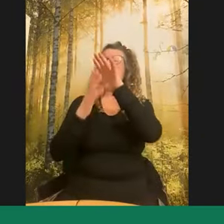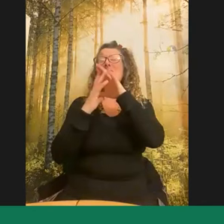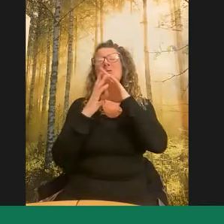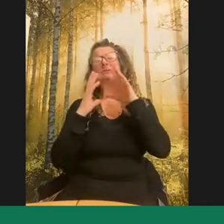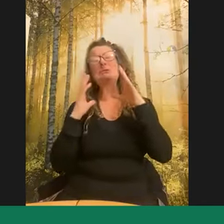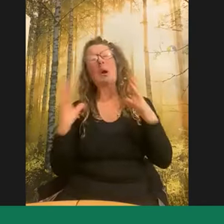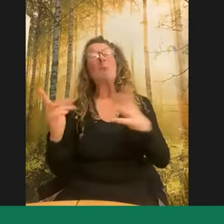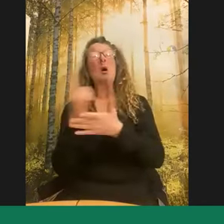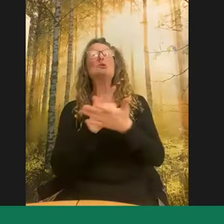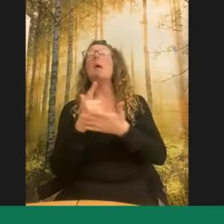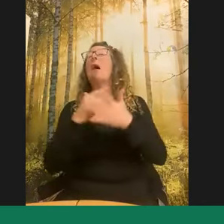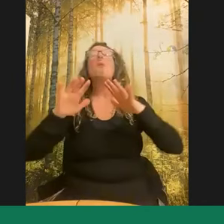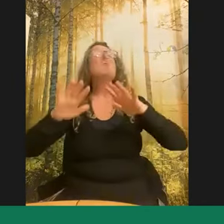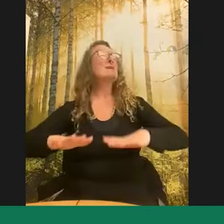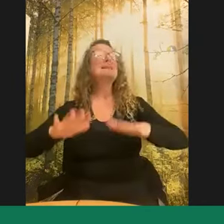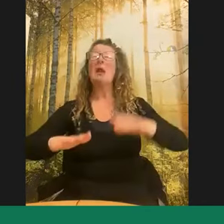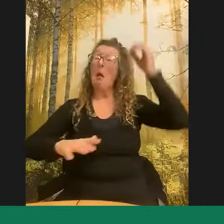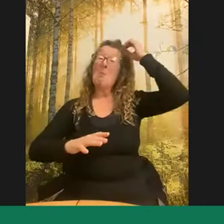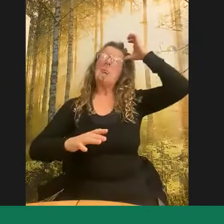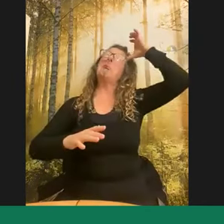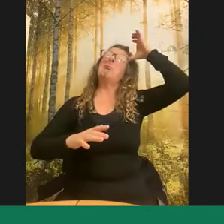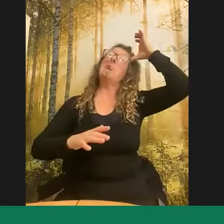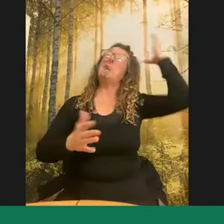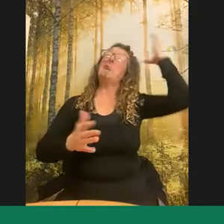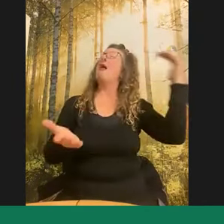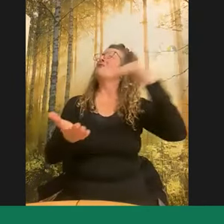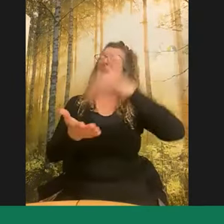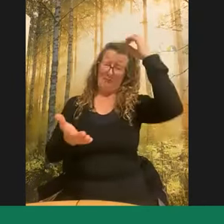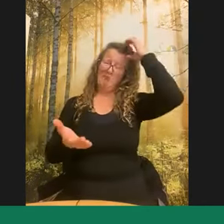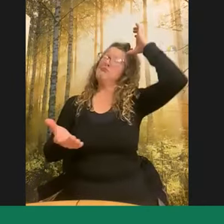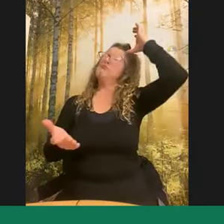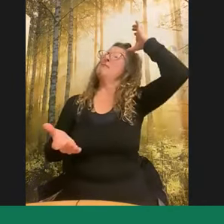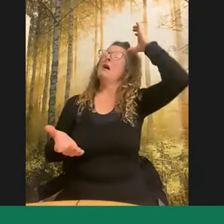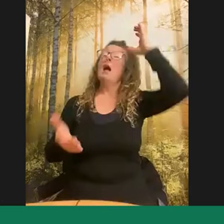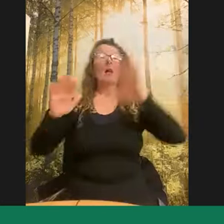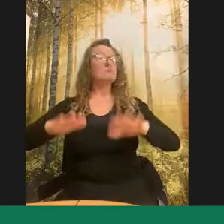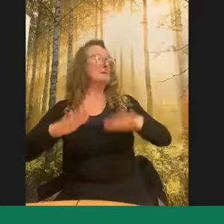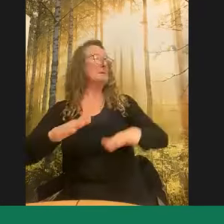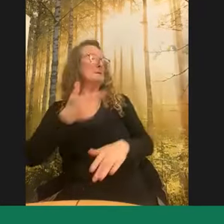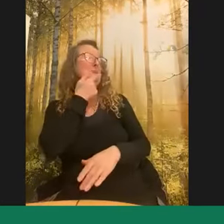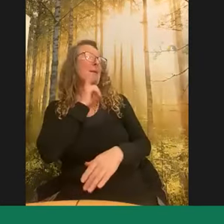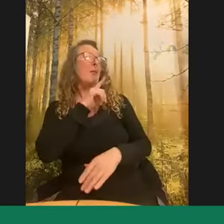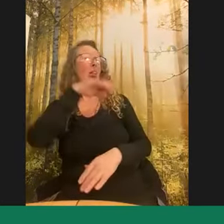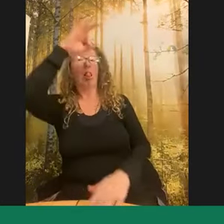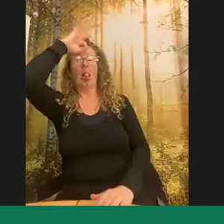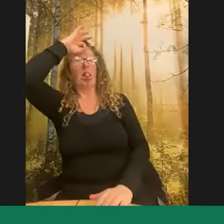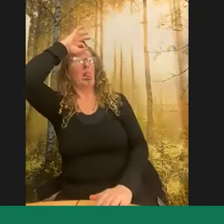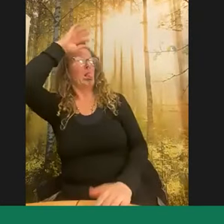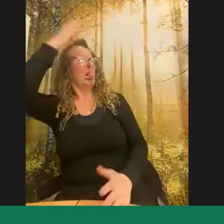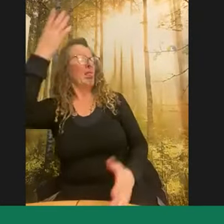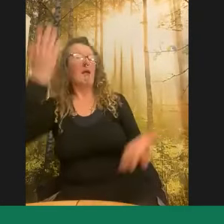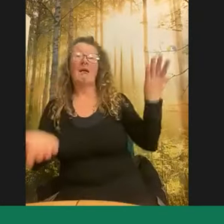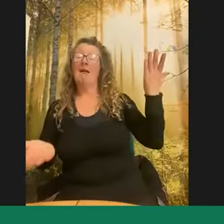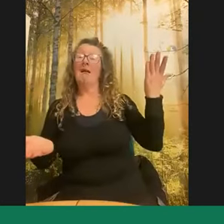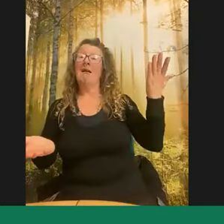British people knew nothing about them. So there was this imbalance, and this was not an accidental imbalance. And